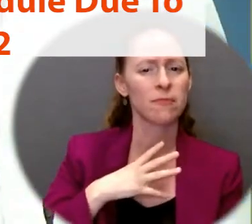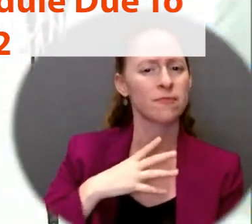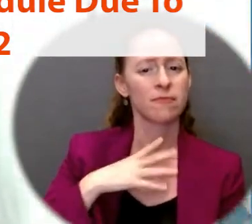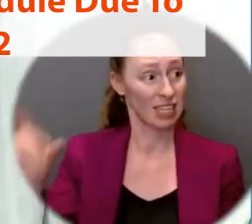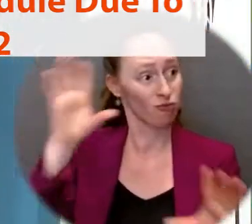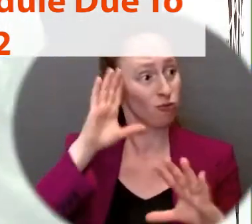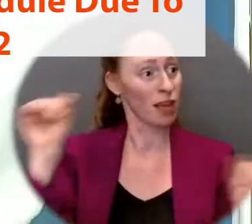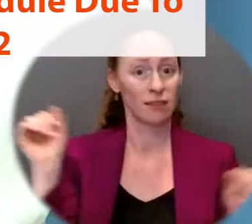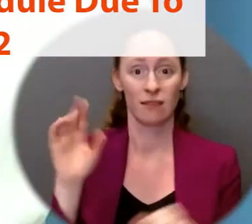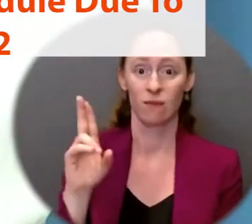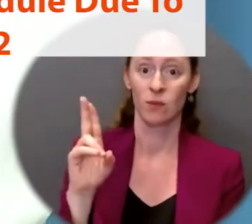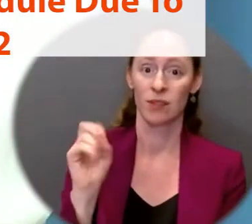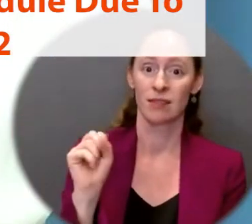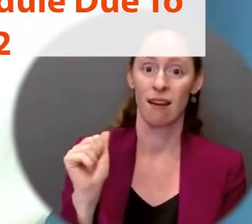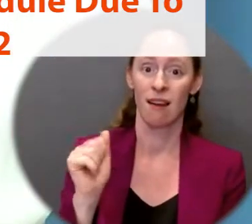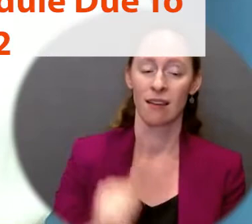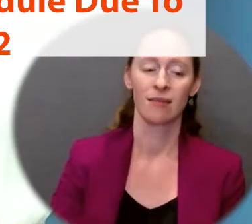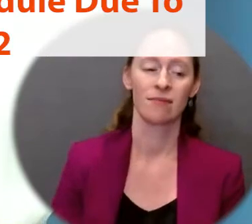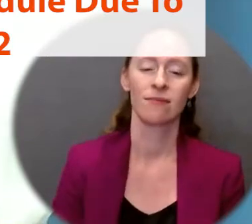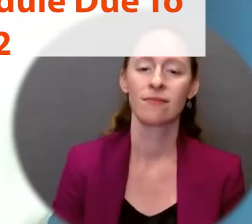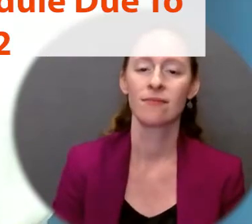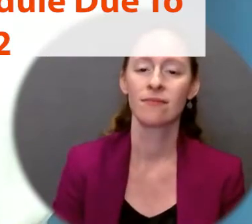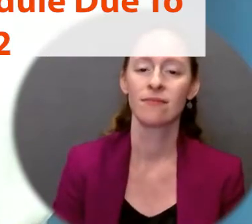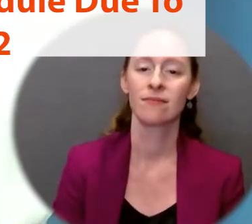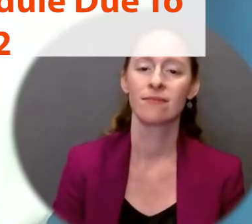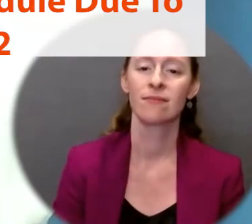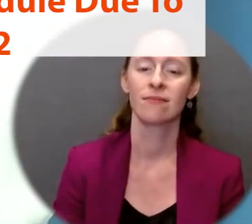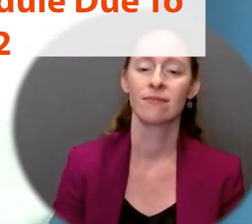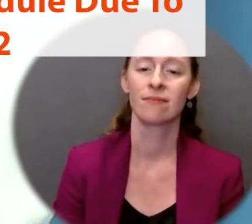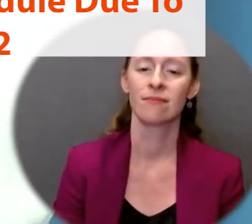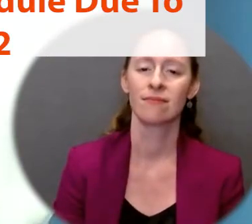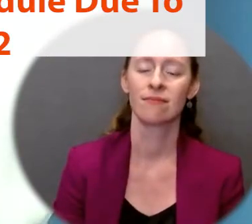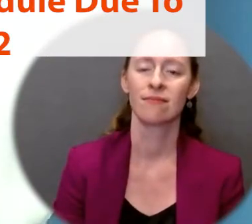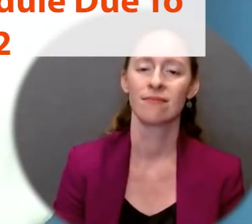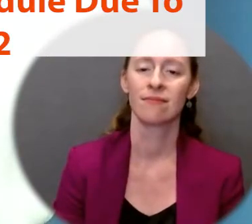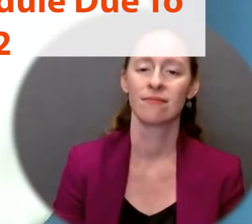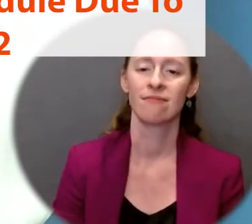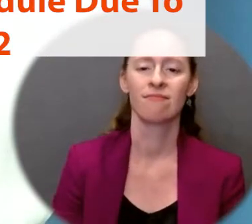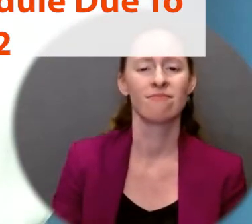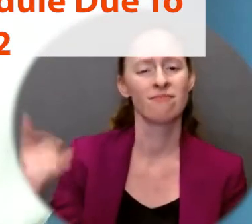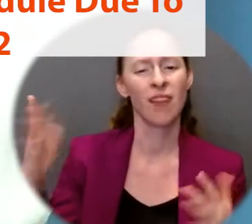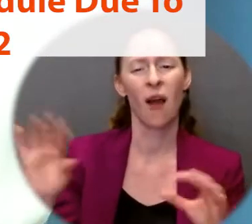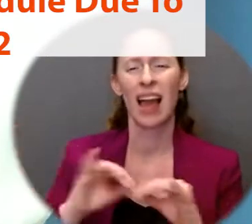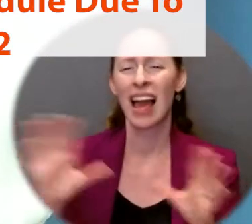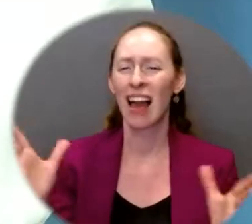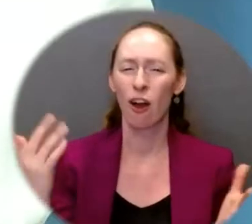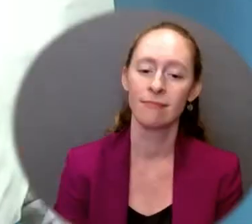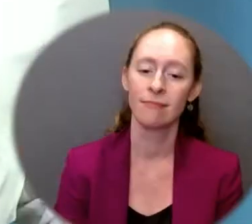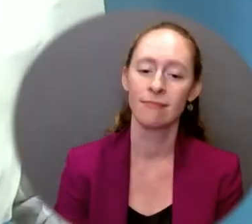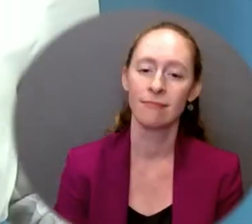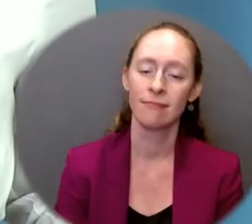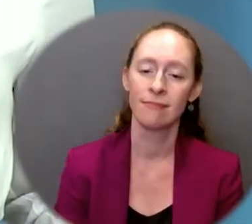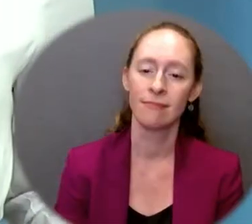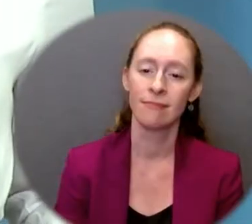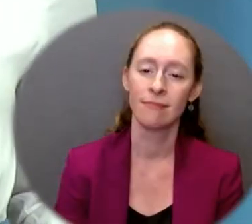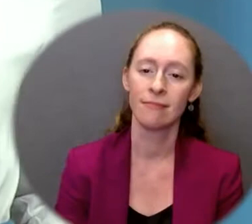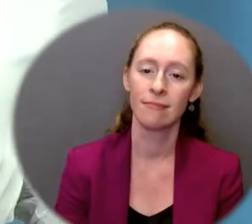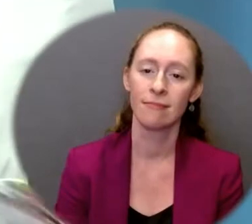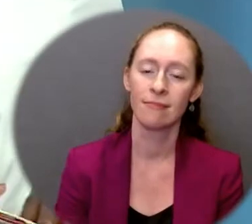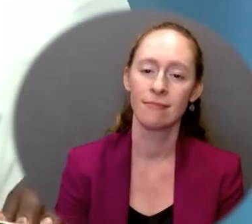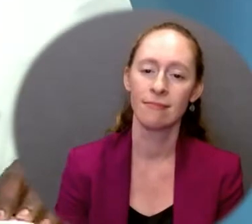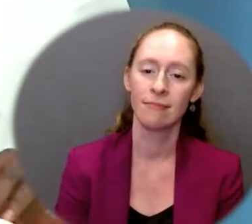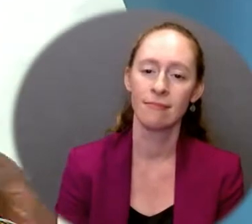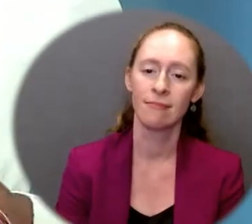president anywhere. Look, when it comes to inflation, the president has been very clear on this. When it comes to his economic plan and dealing with inflation. Why do you guys